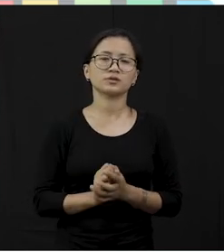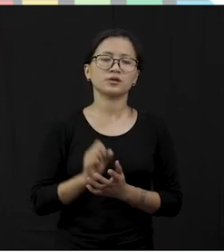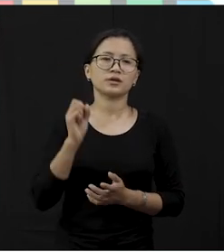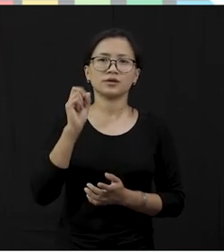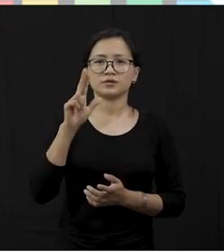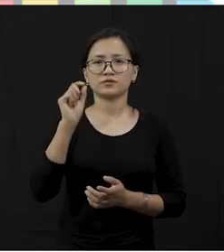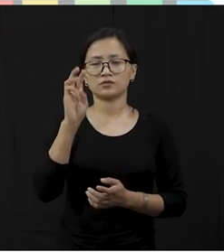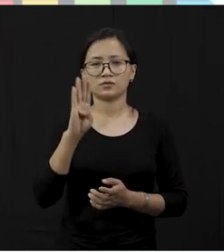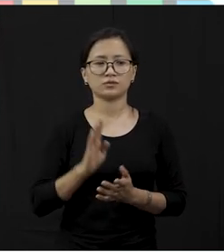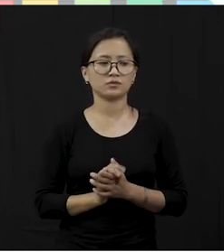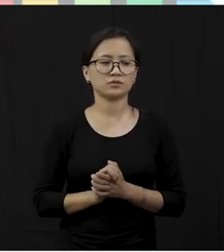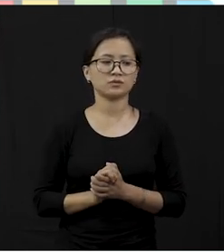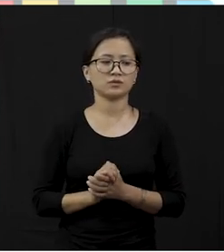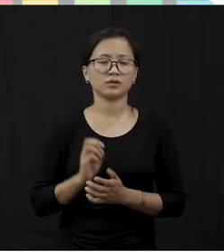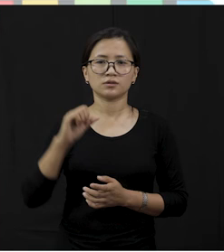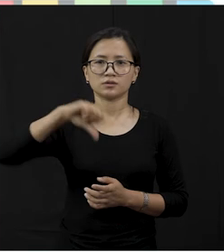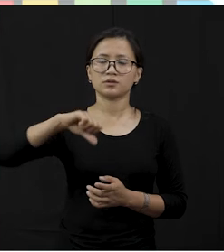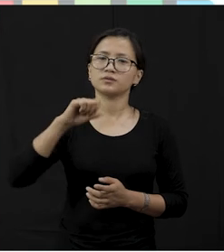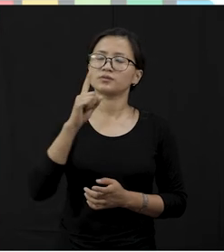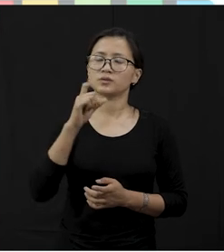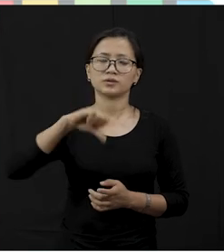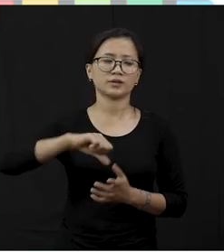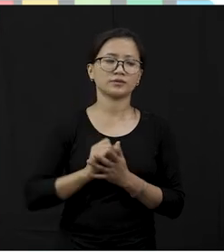19,684. Next,